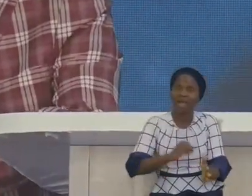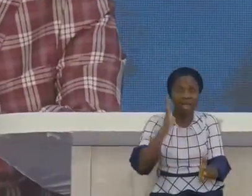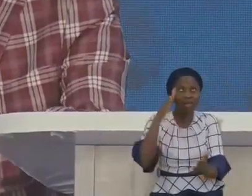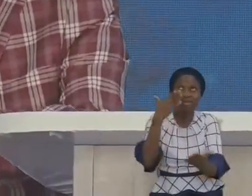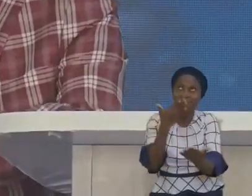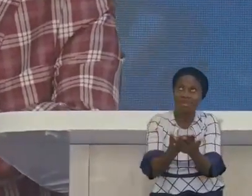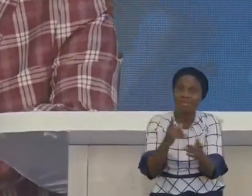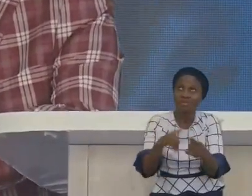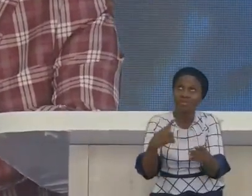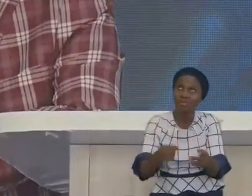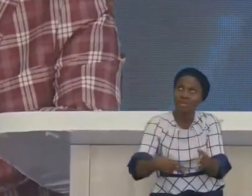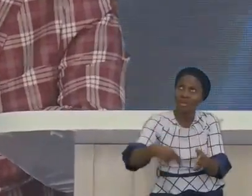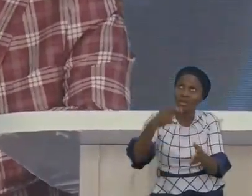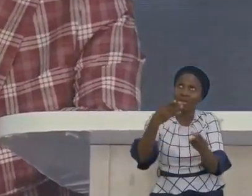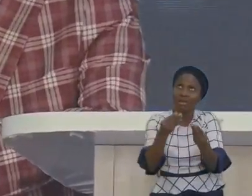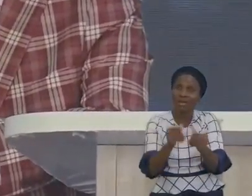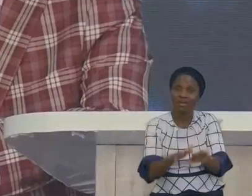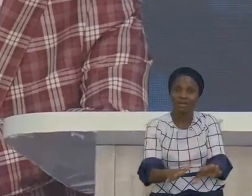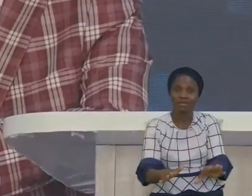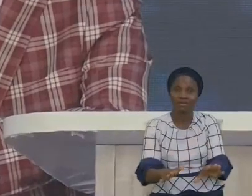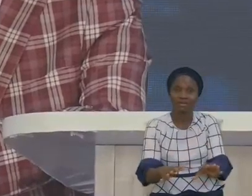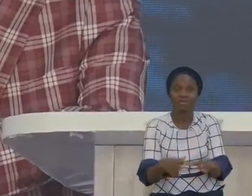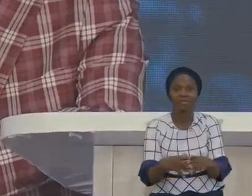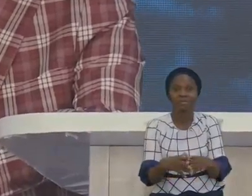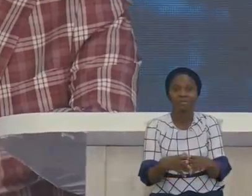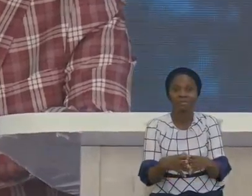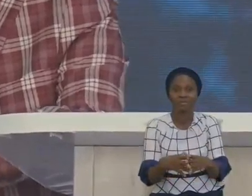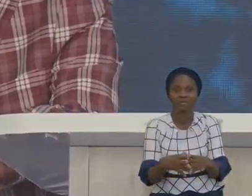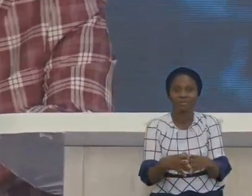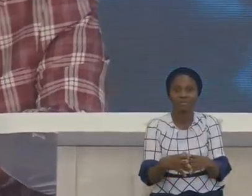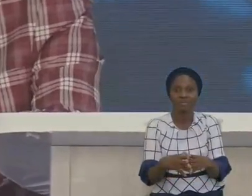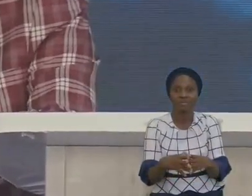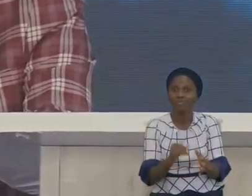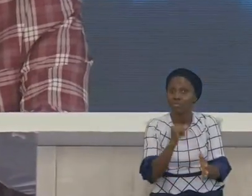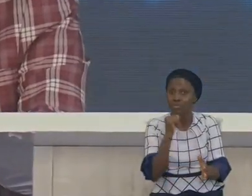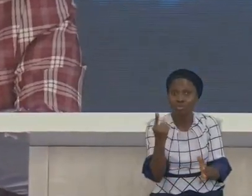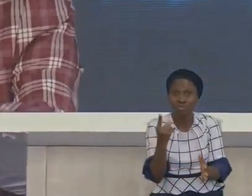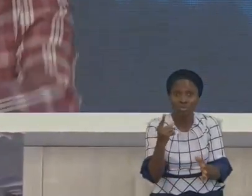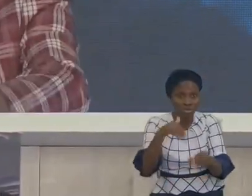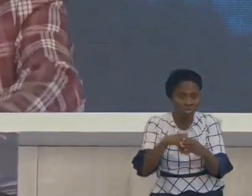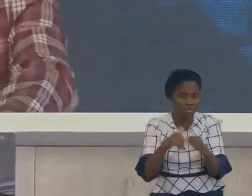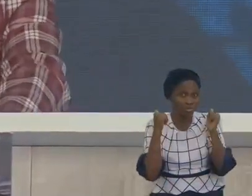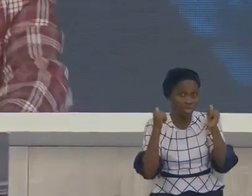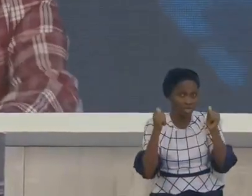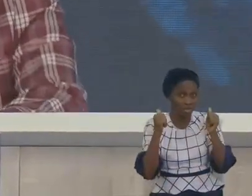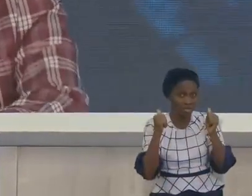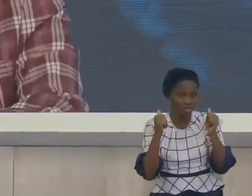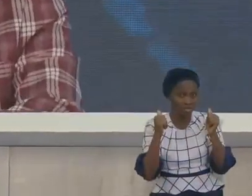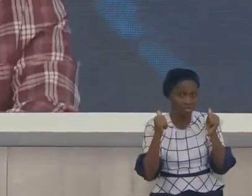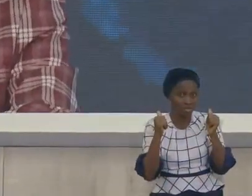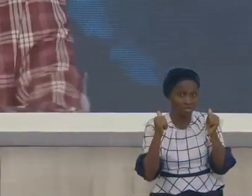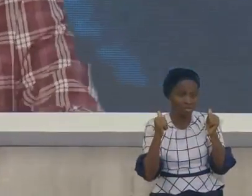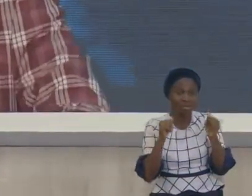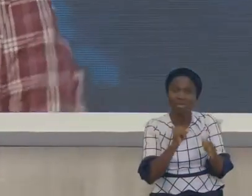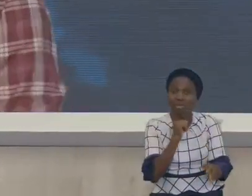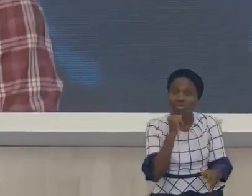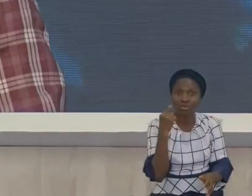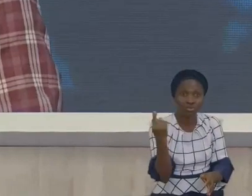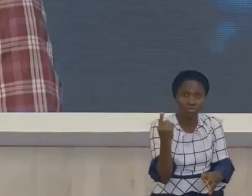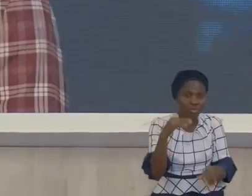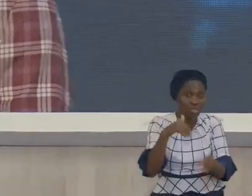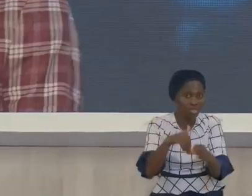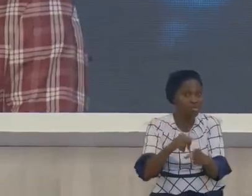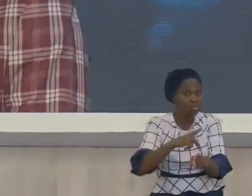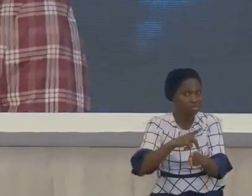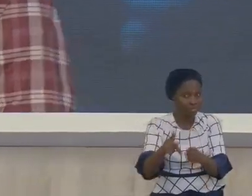Not only in academics, not only in profession, in the spiritual life,